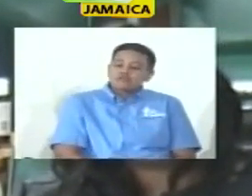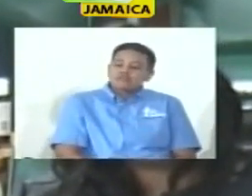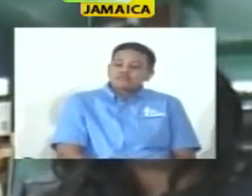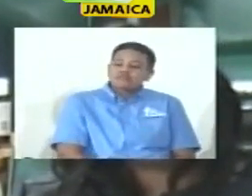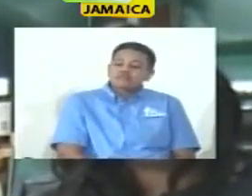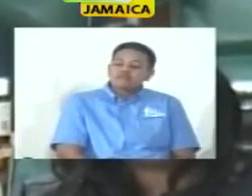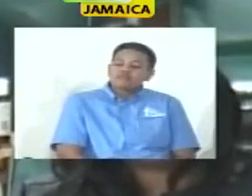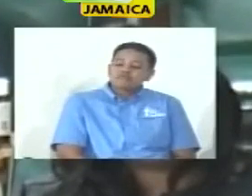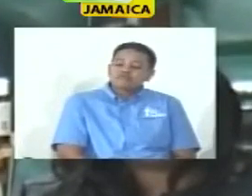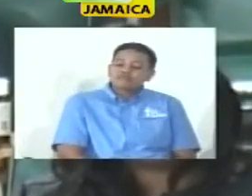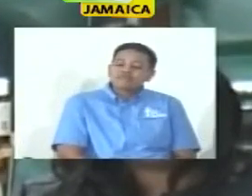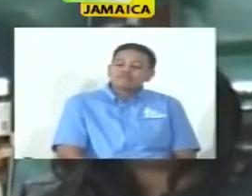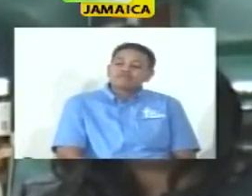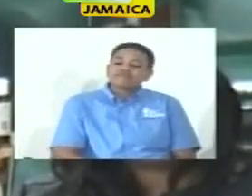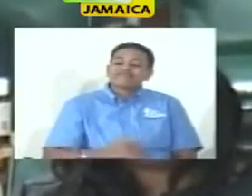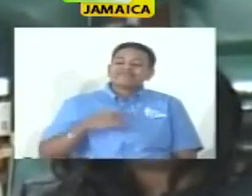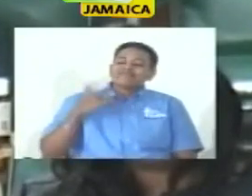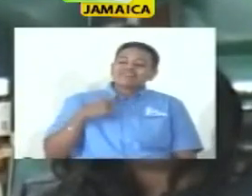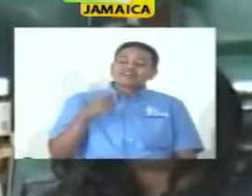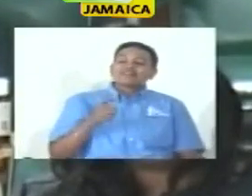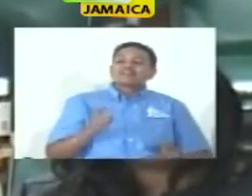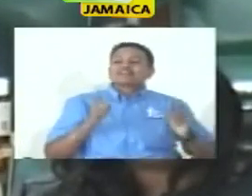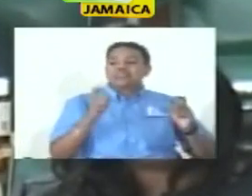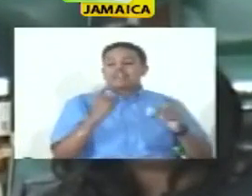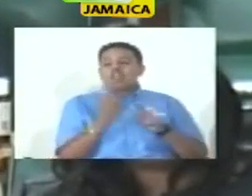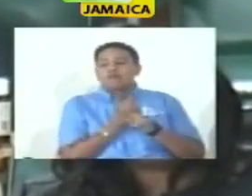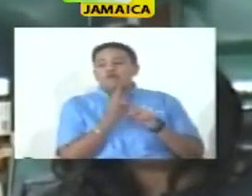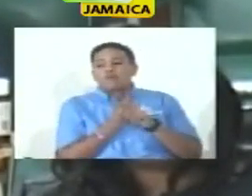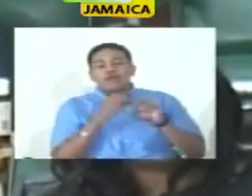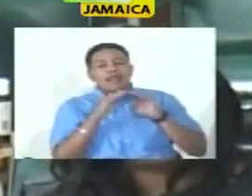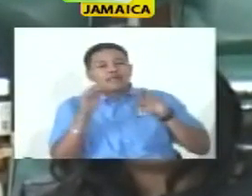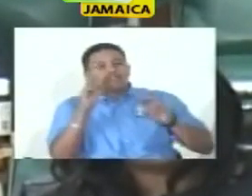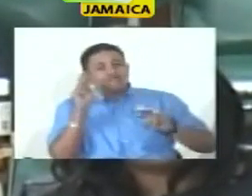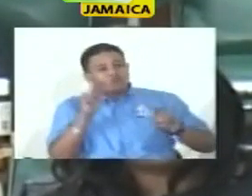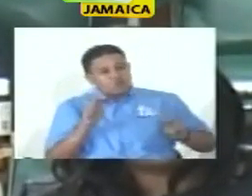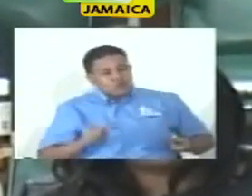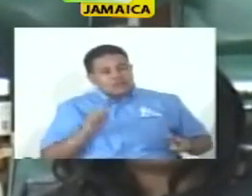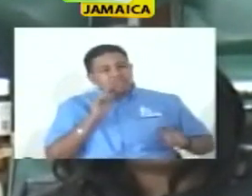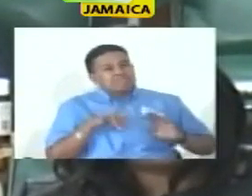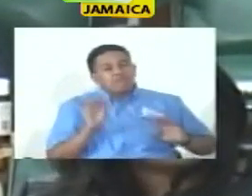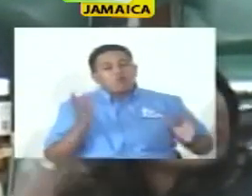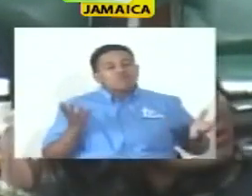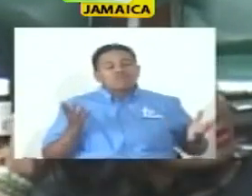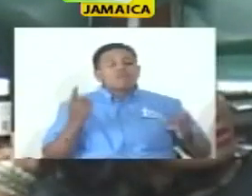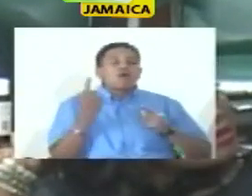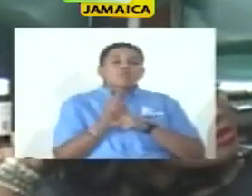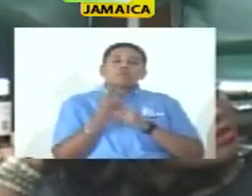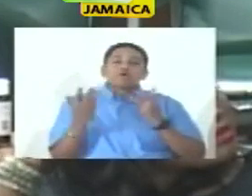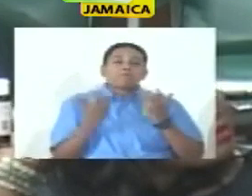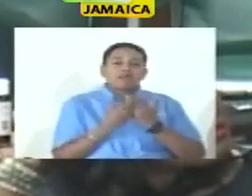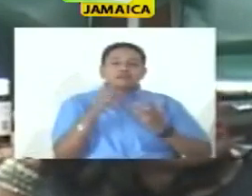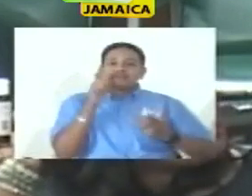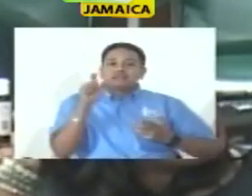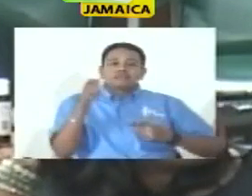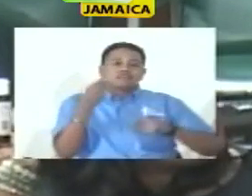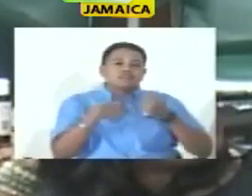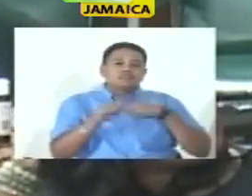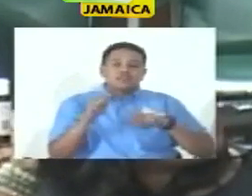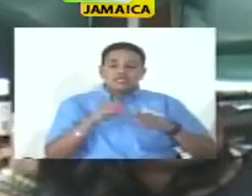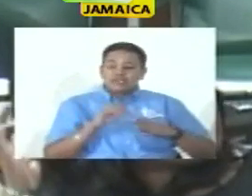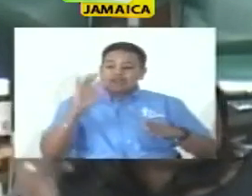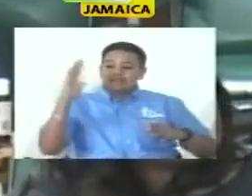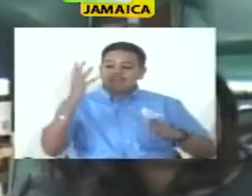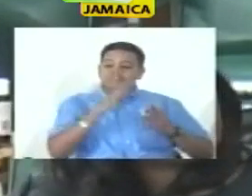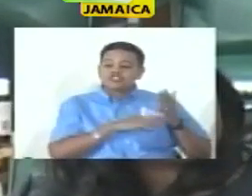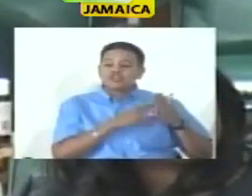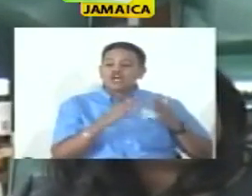had been given an appropriate level of scrutiny and found to be appropriate. In the fifth schedule,